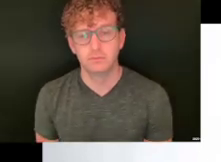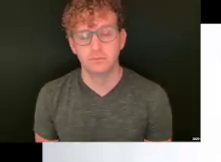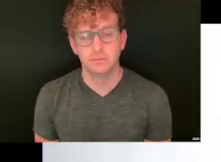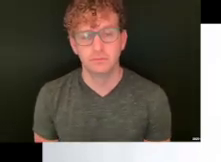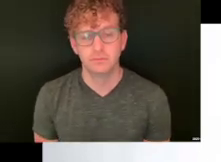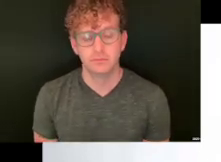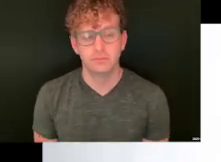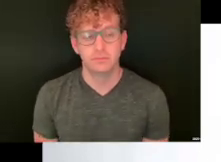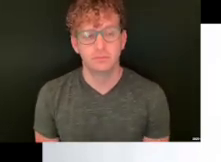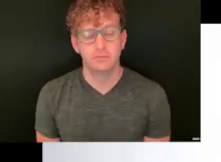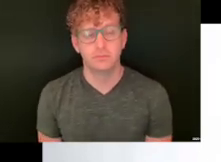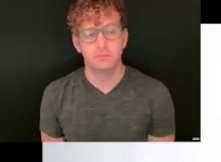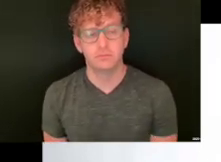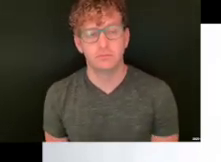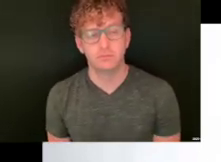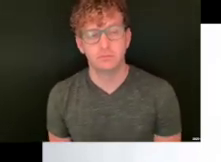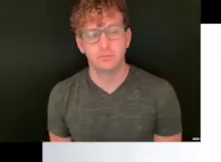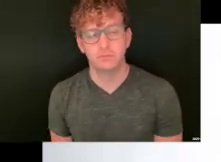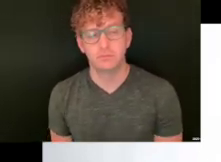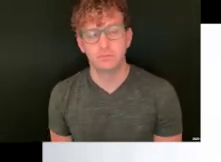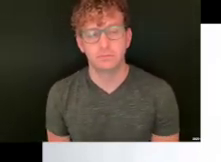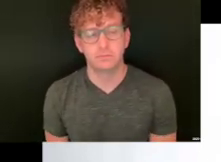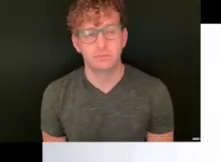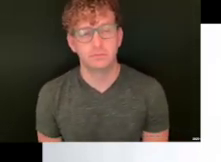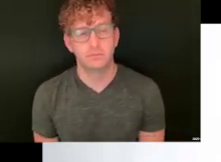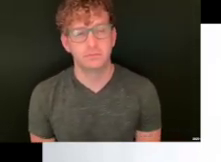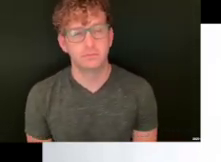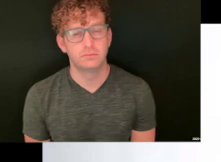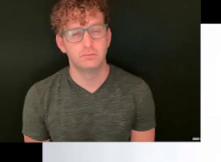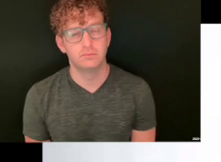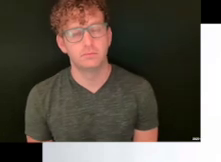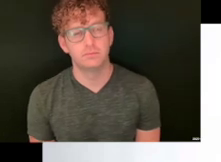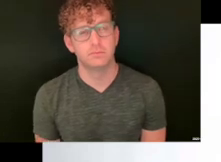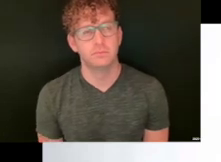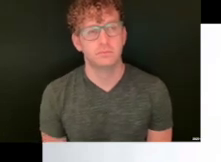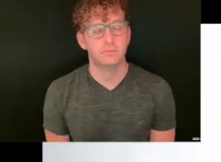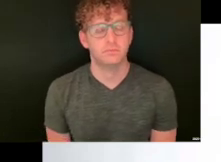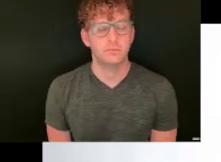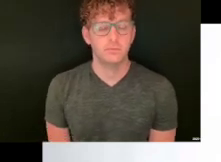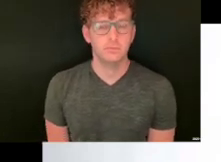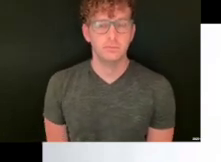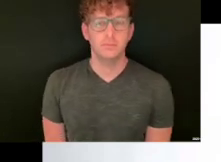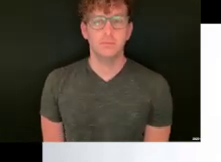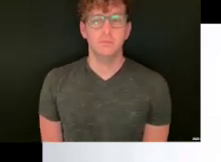Yes, I agree with Jessica. Thanks for participating in the poll questions.